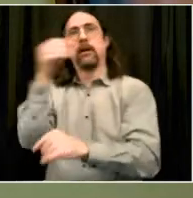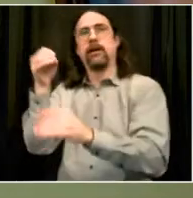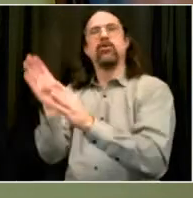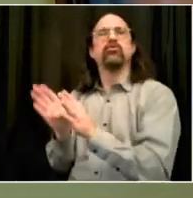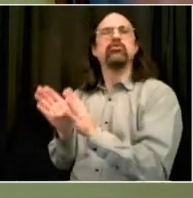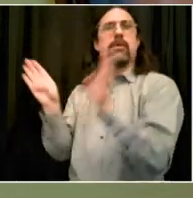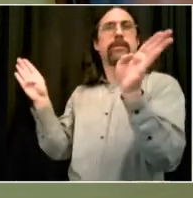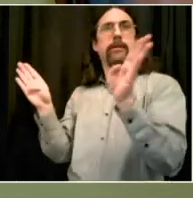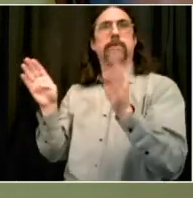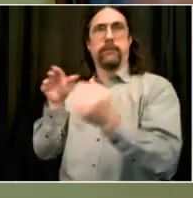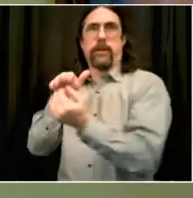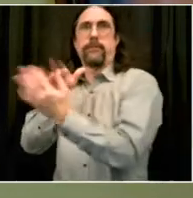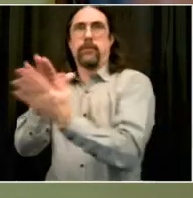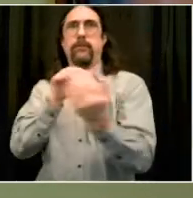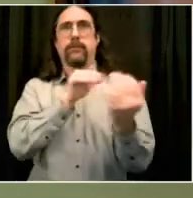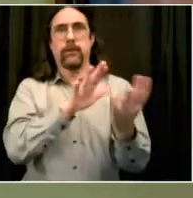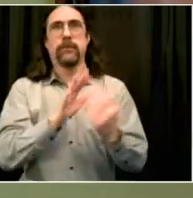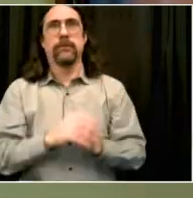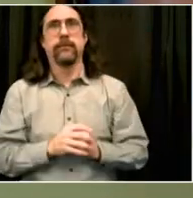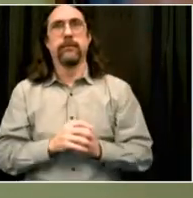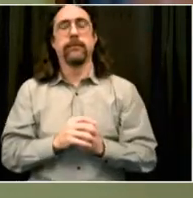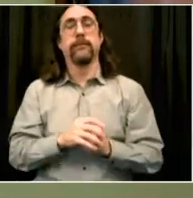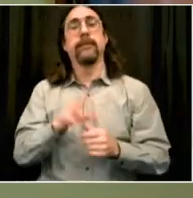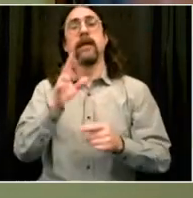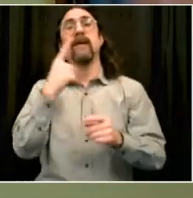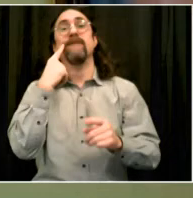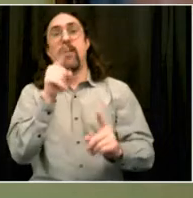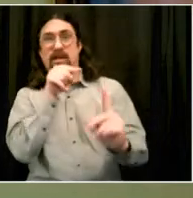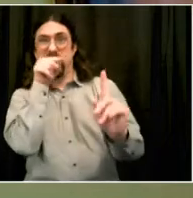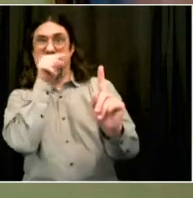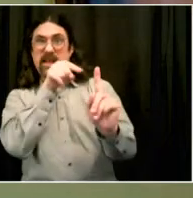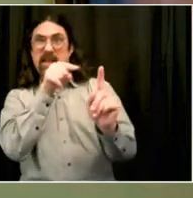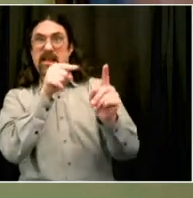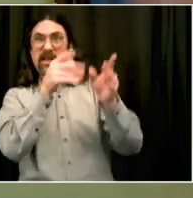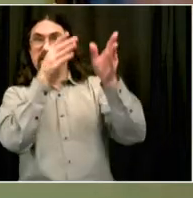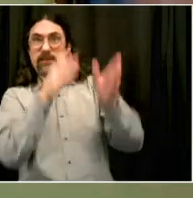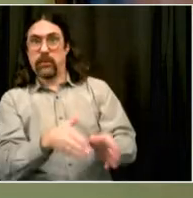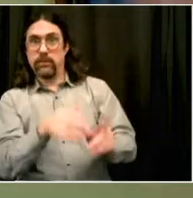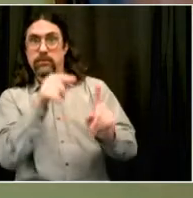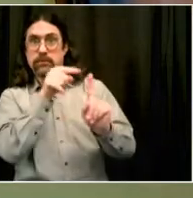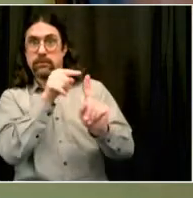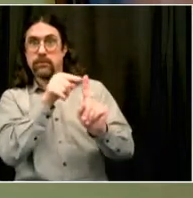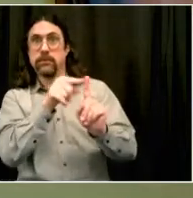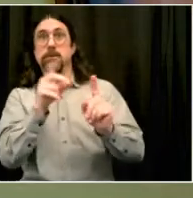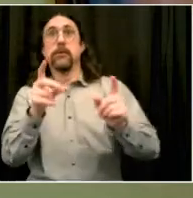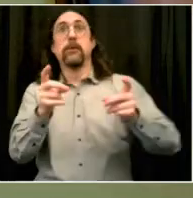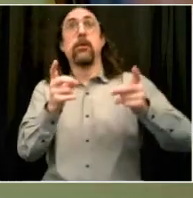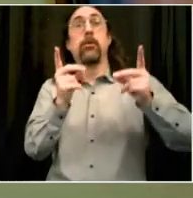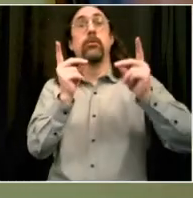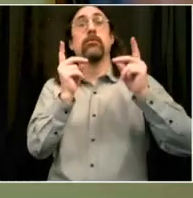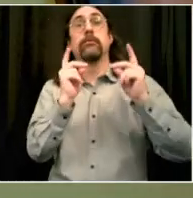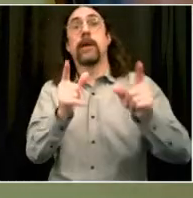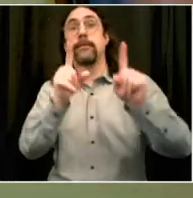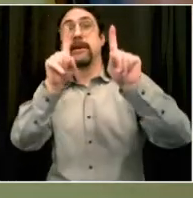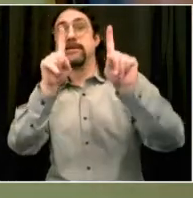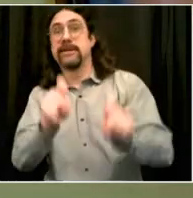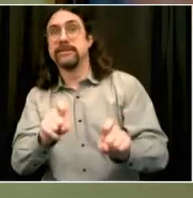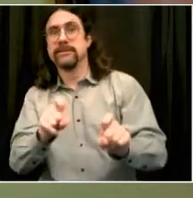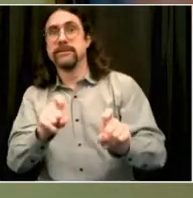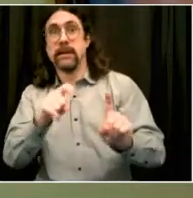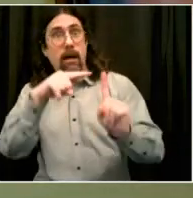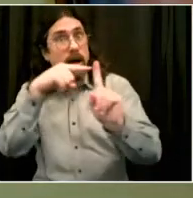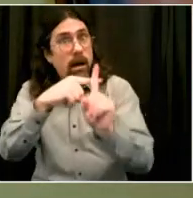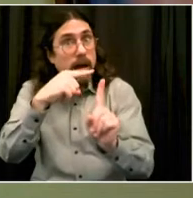So nothing at all changes. The health department gets that data, the test and trace score acts upon it, everything is the same. What we do